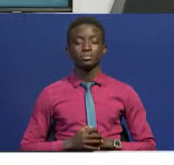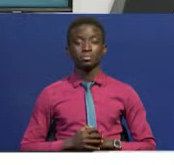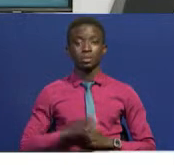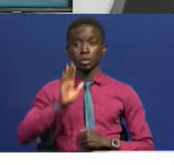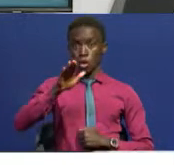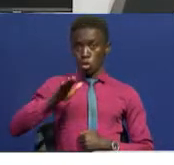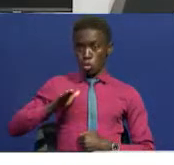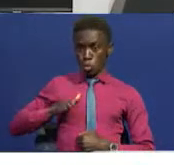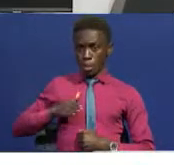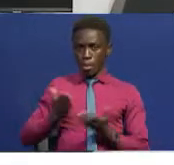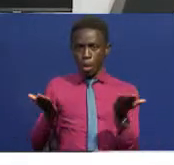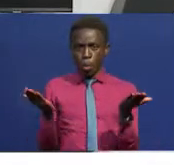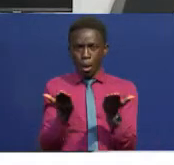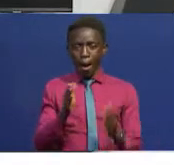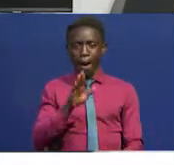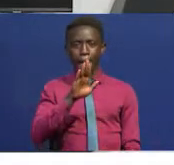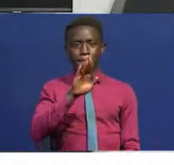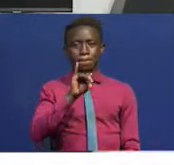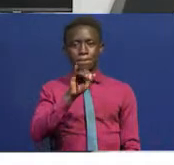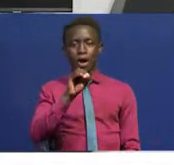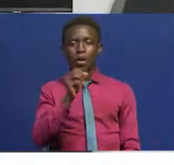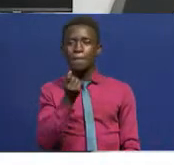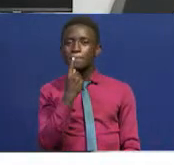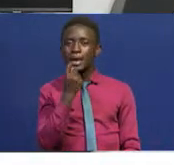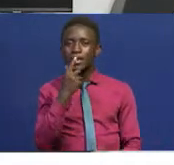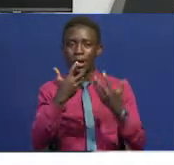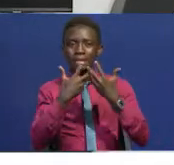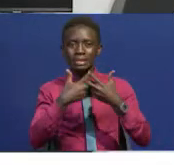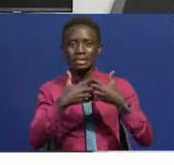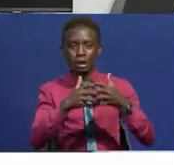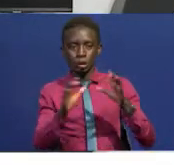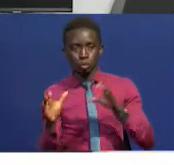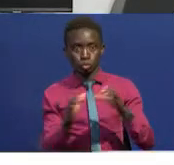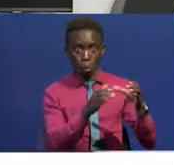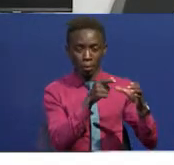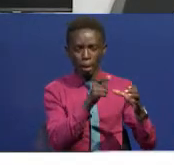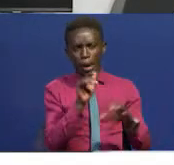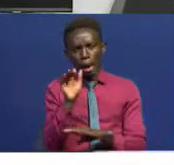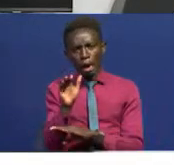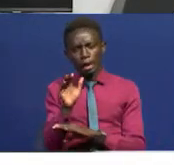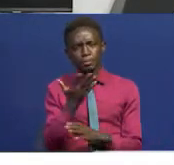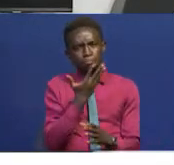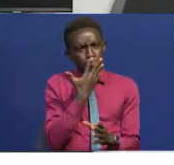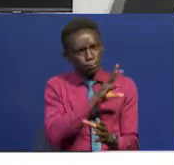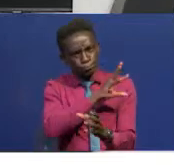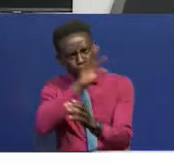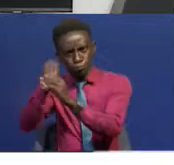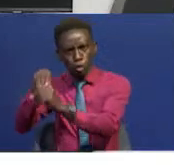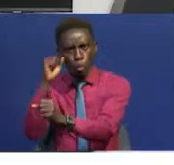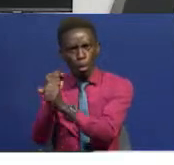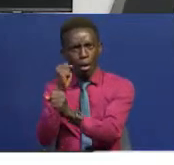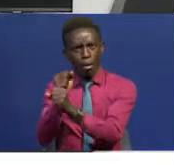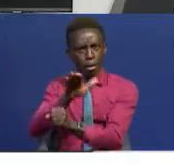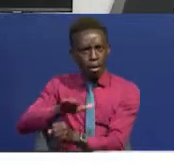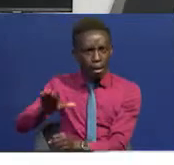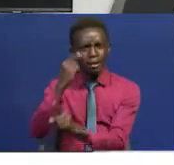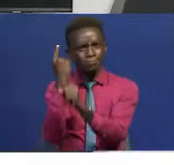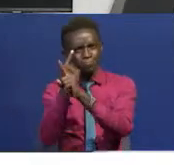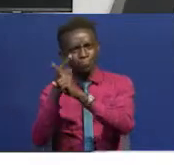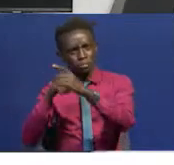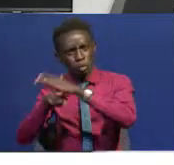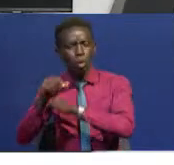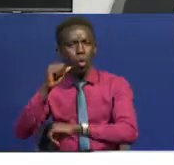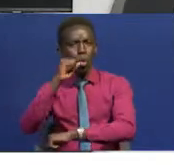Women in the biomedical engineering field have called for the absorption of the workspace by various hospitals and organizations.